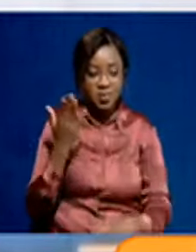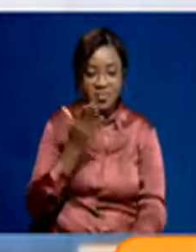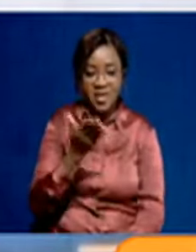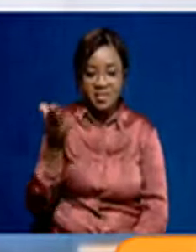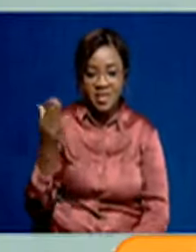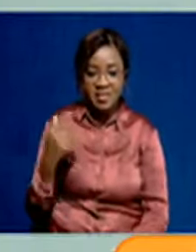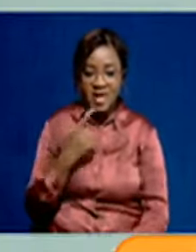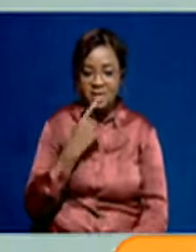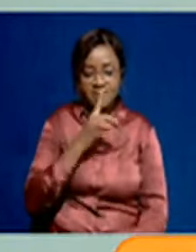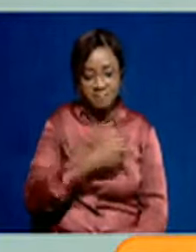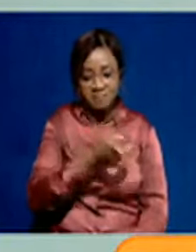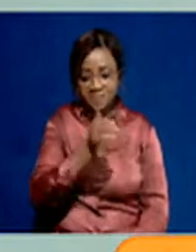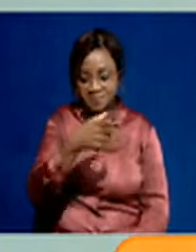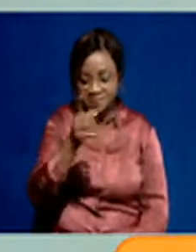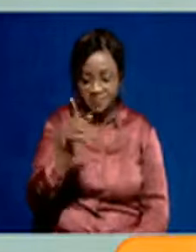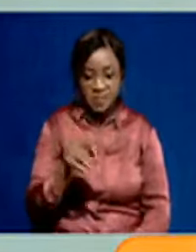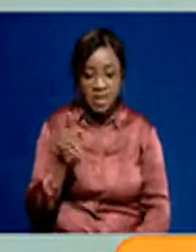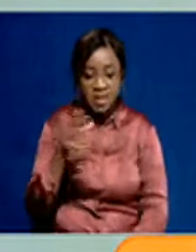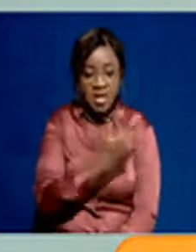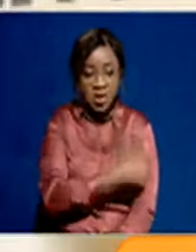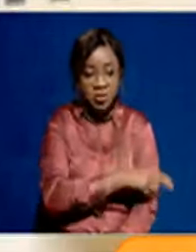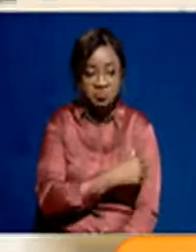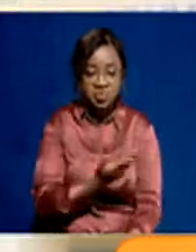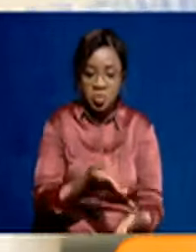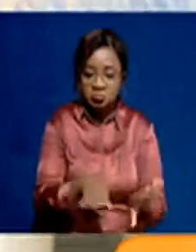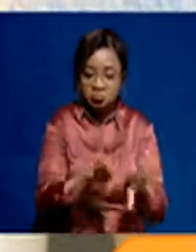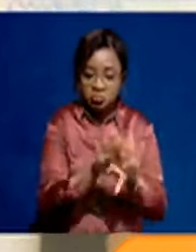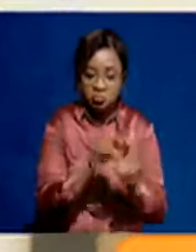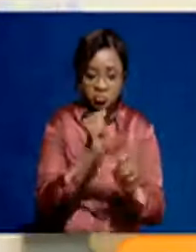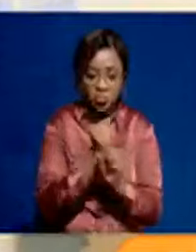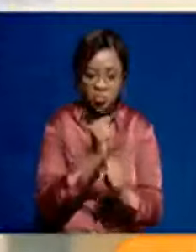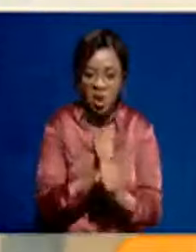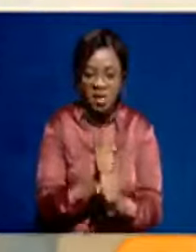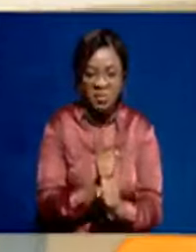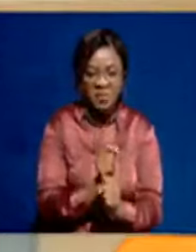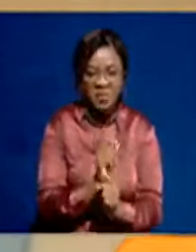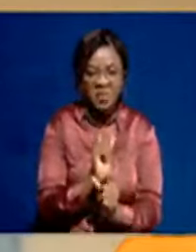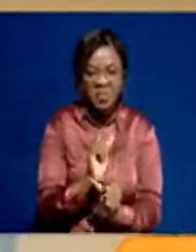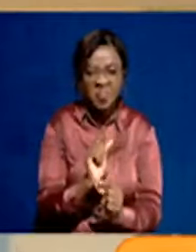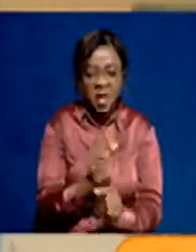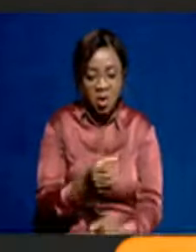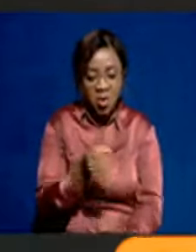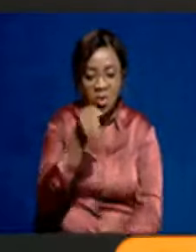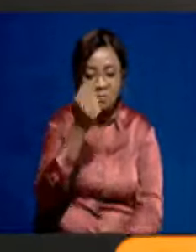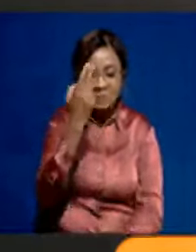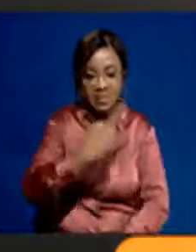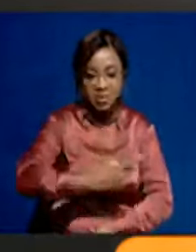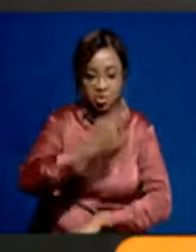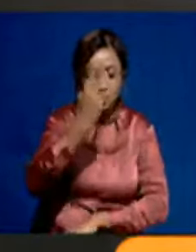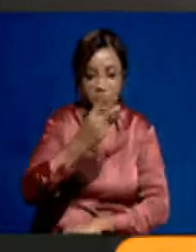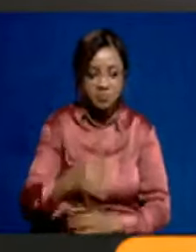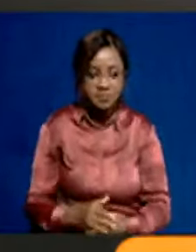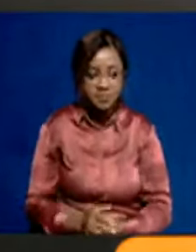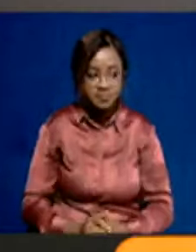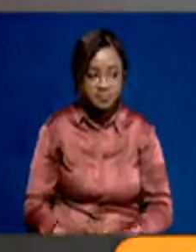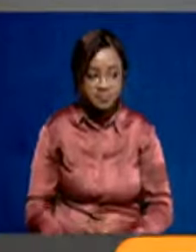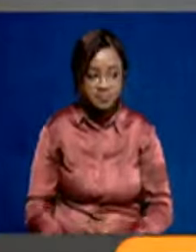guards at the gate. The hospital is under lock and key and operations here halted for the second day.